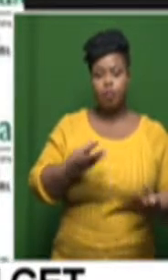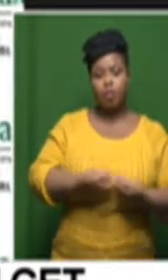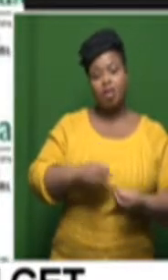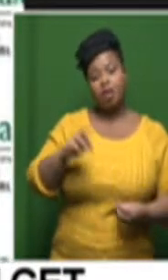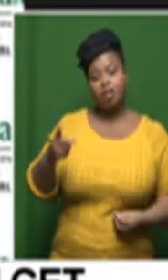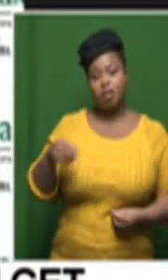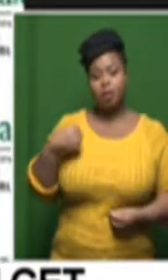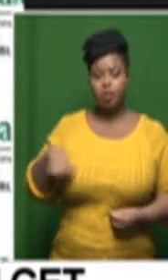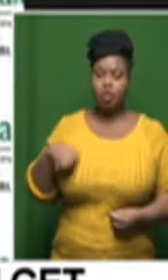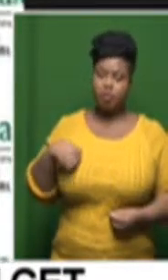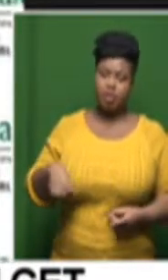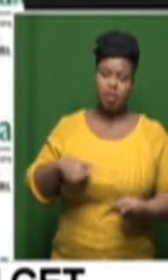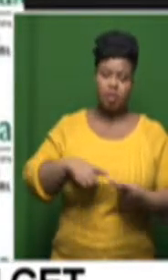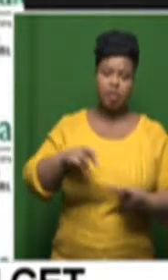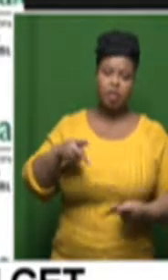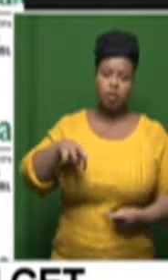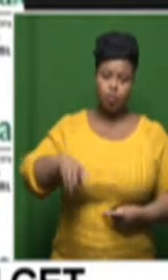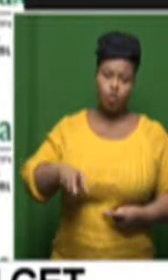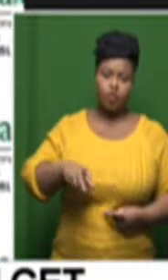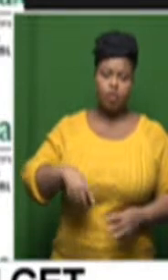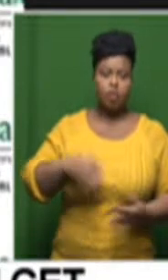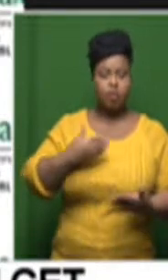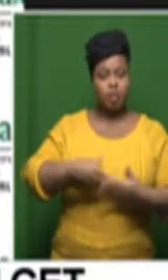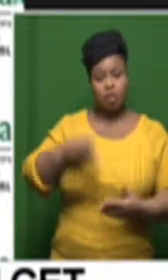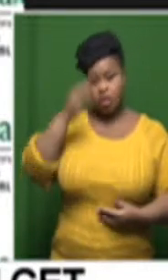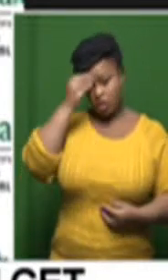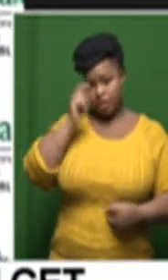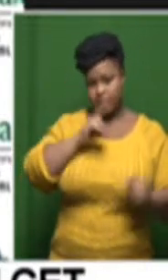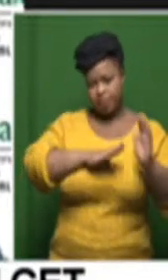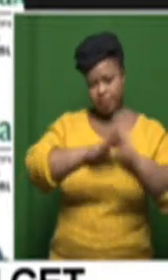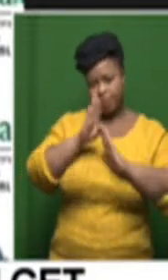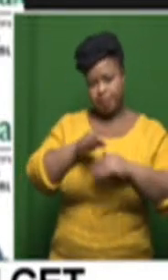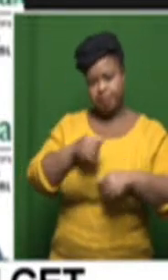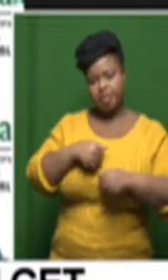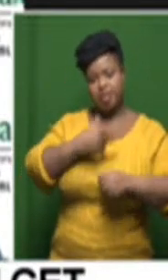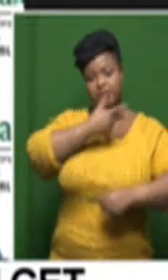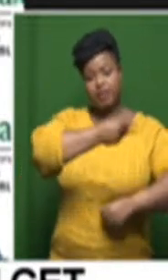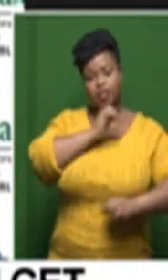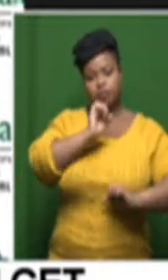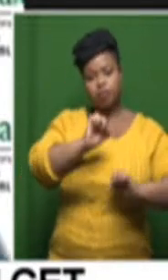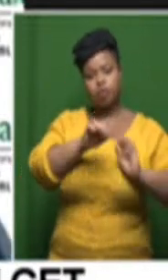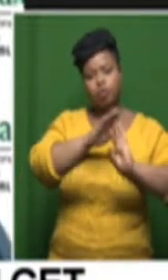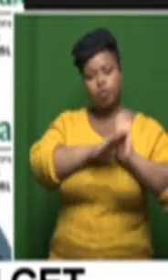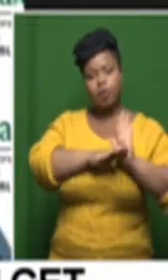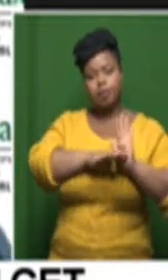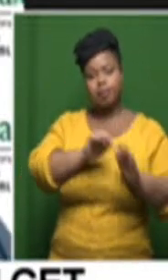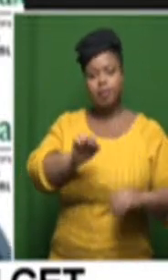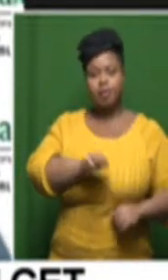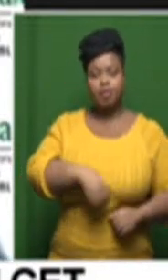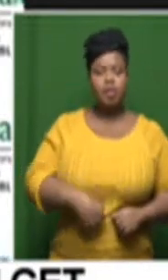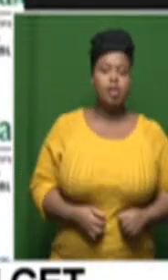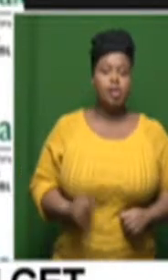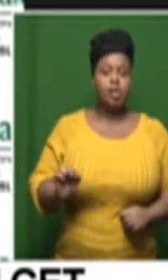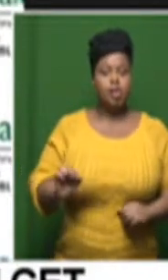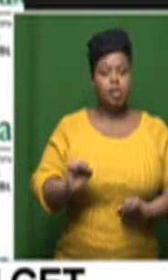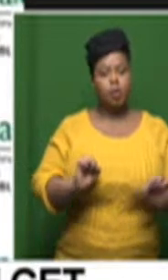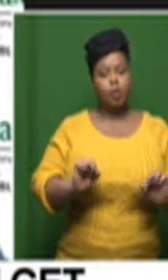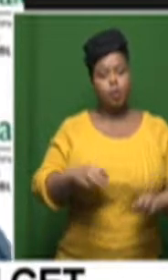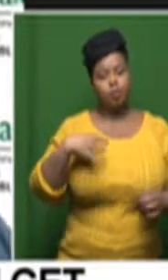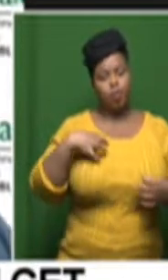municipalities, provinces will adopt in order to ramp up the vaccination program in their respective